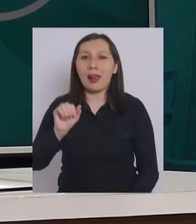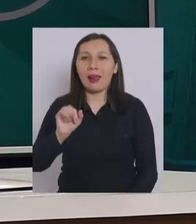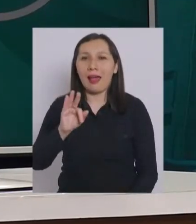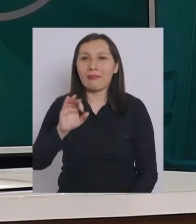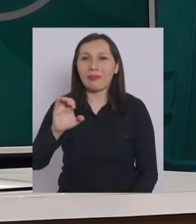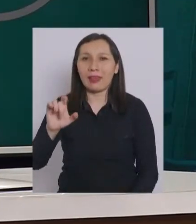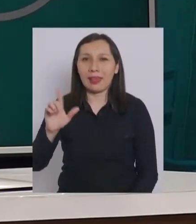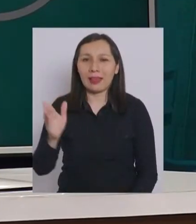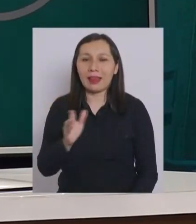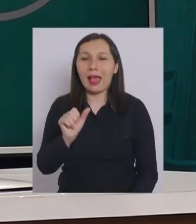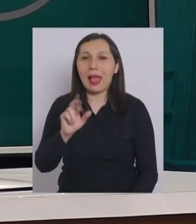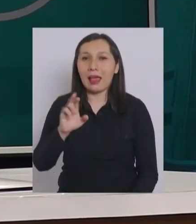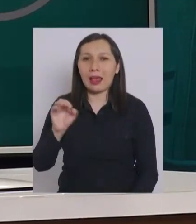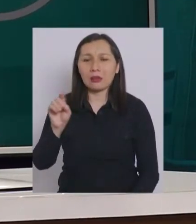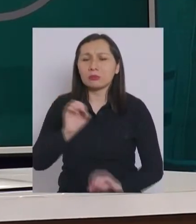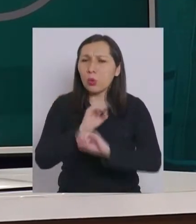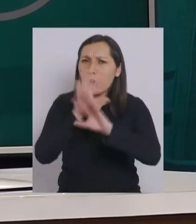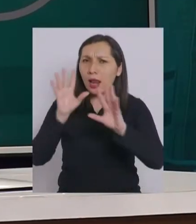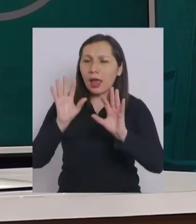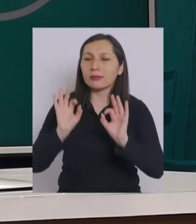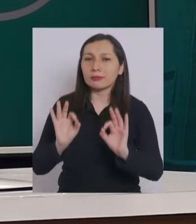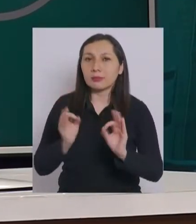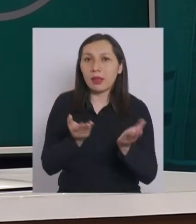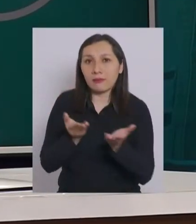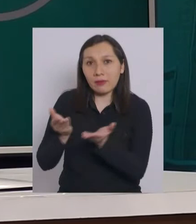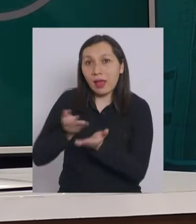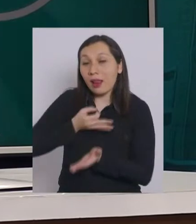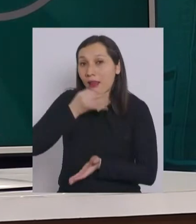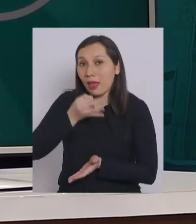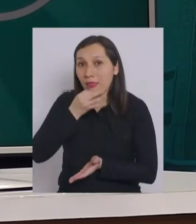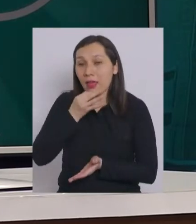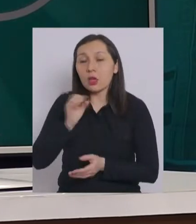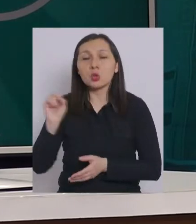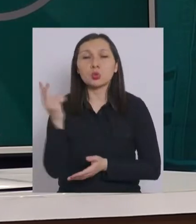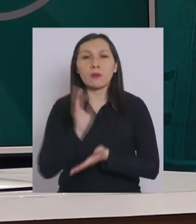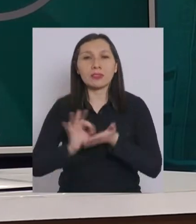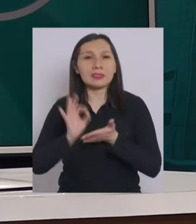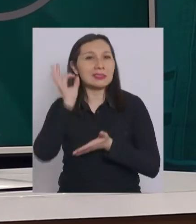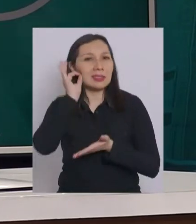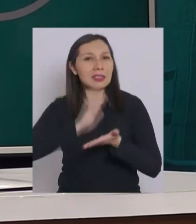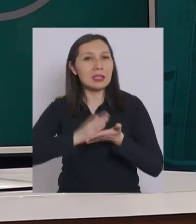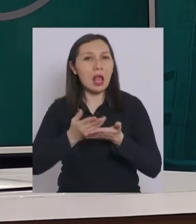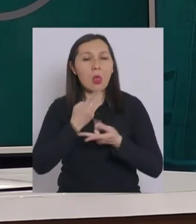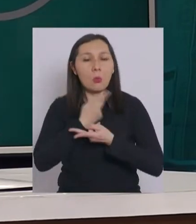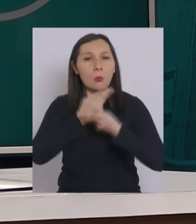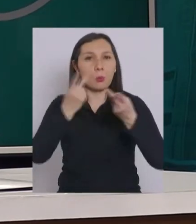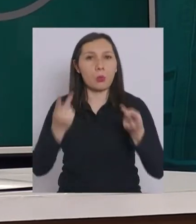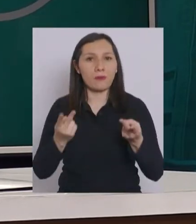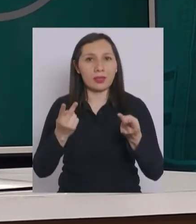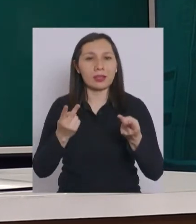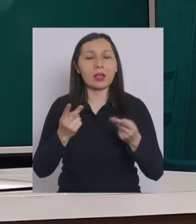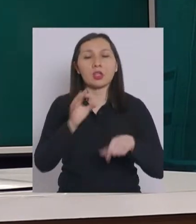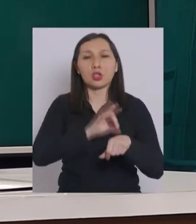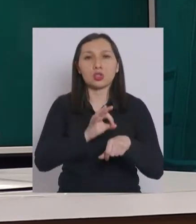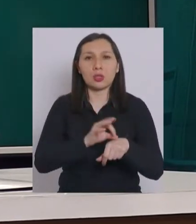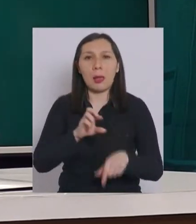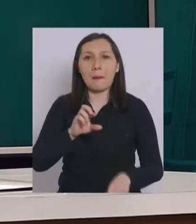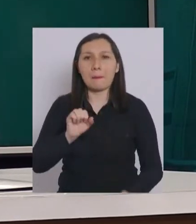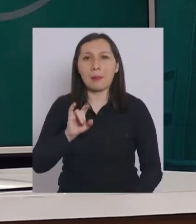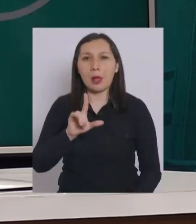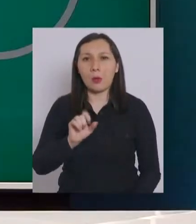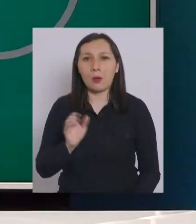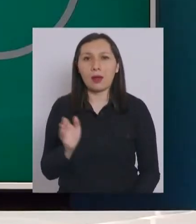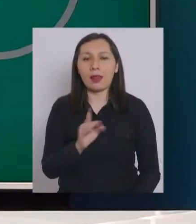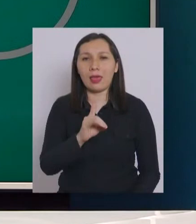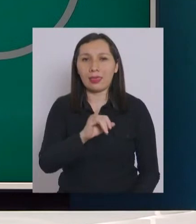Thank you, Dr. Rafael Arauz. Excellent presentation and so clear. I will now give the floor to the Undersecretary of Public Health,